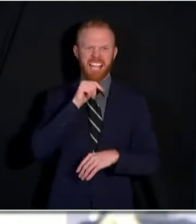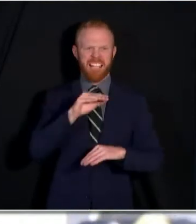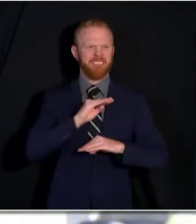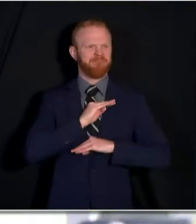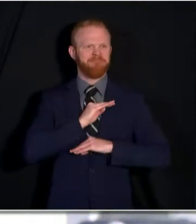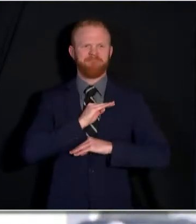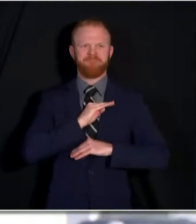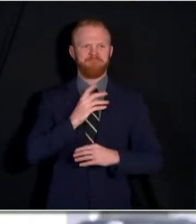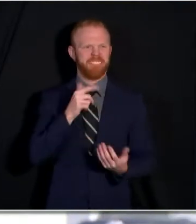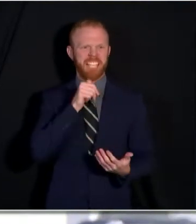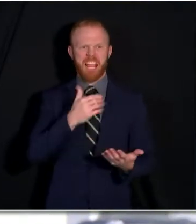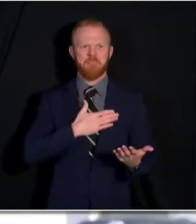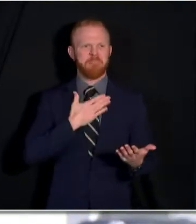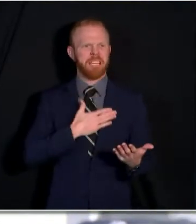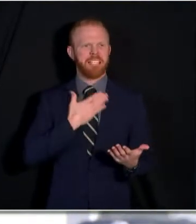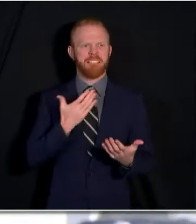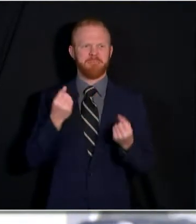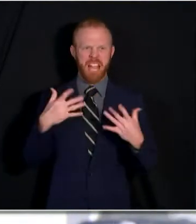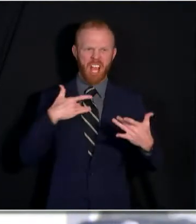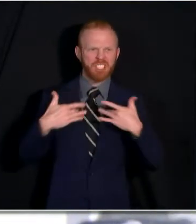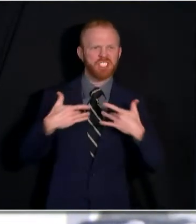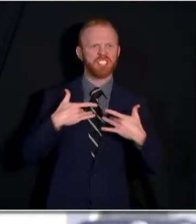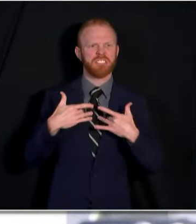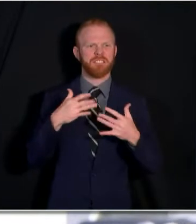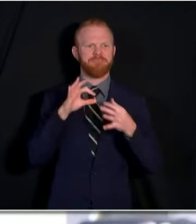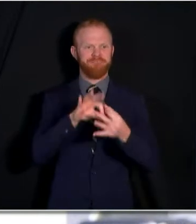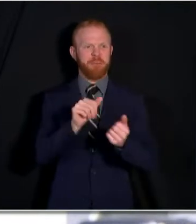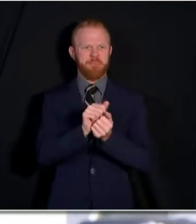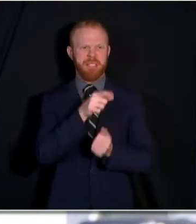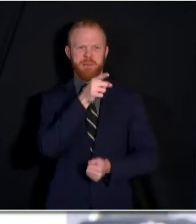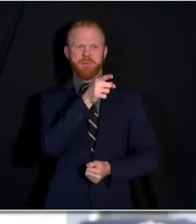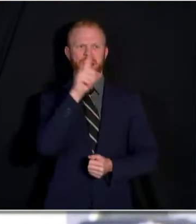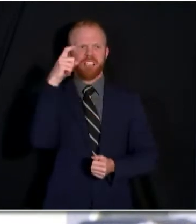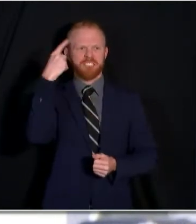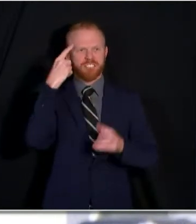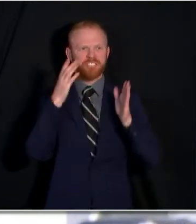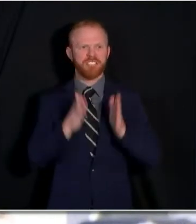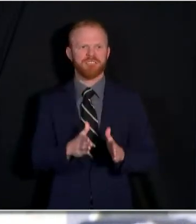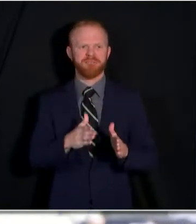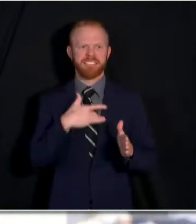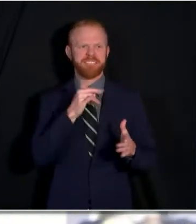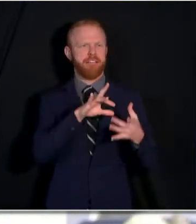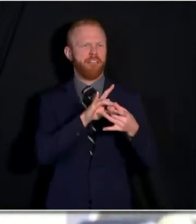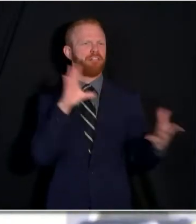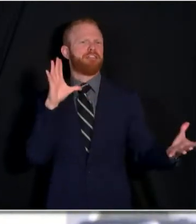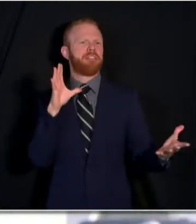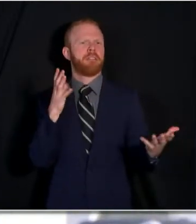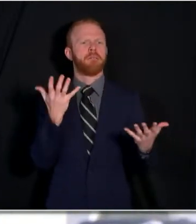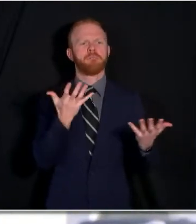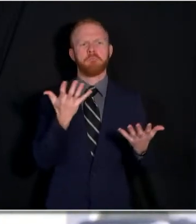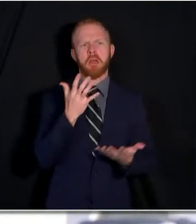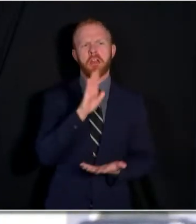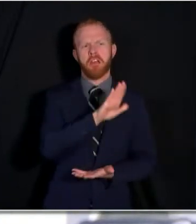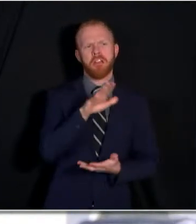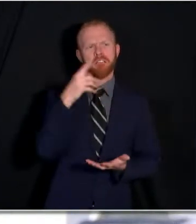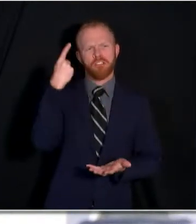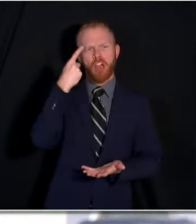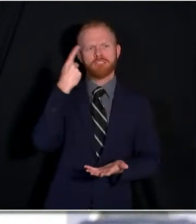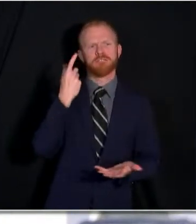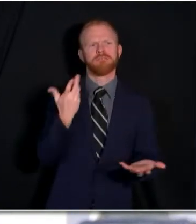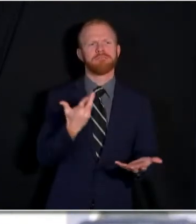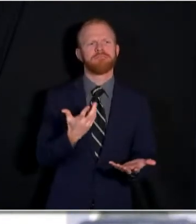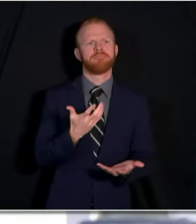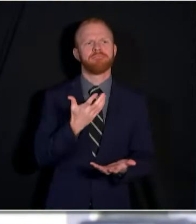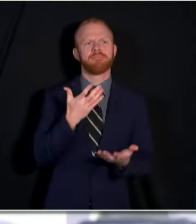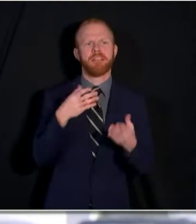as you know, directed at you. I'm just wondering, is there a disconnect between what you're seeing and what the public is seeing? And if so, could